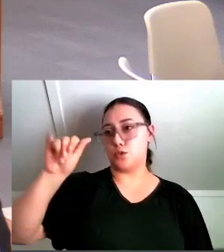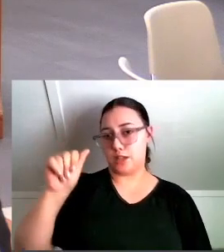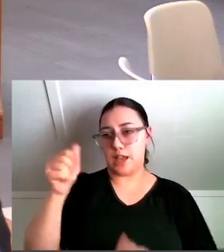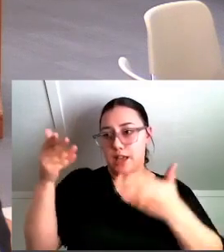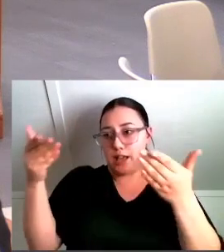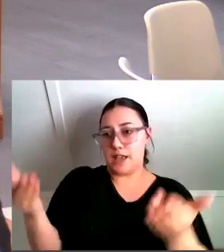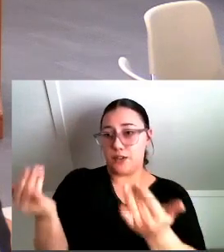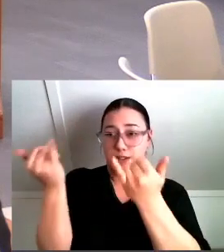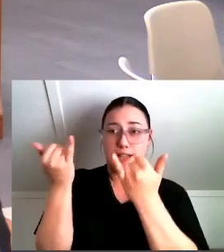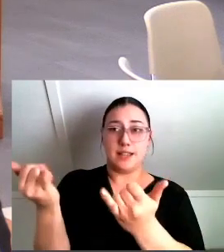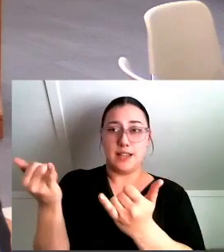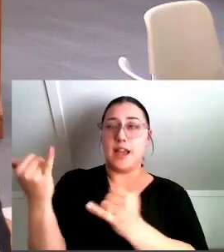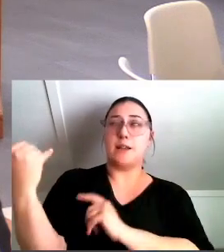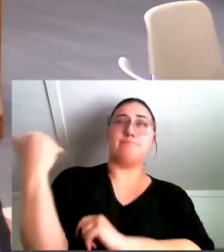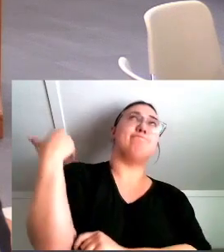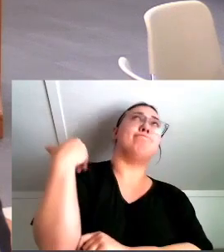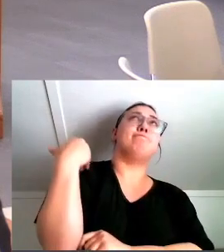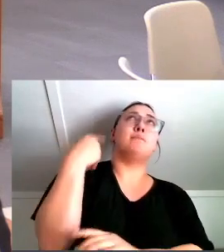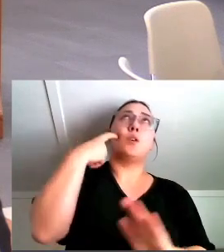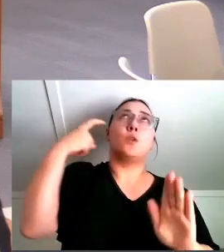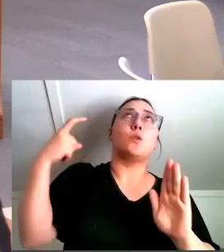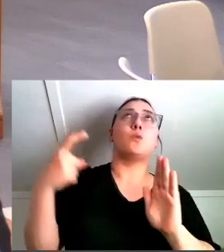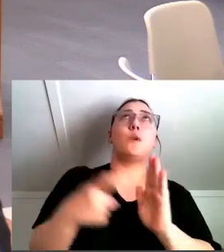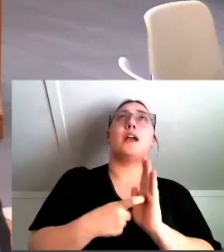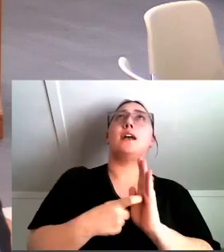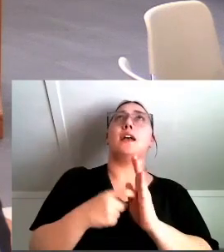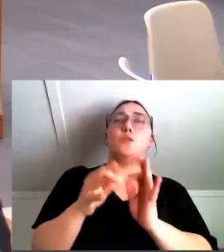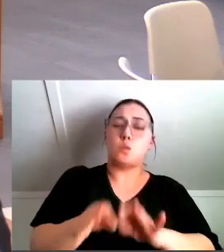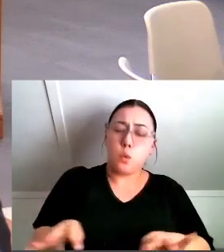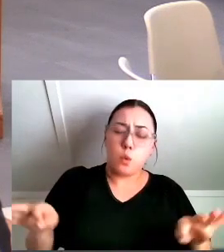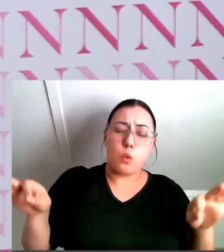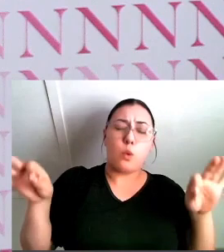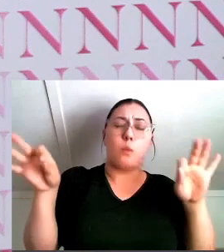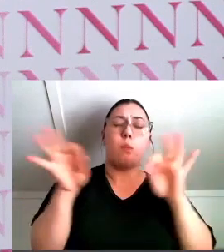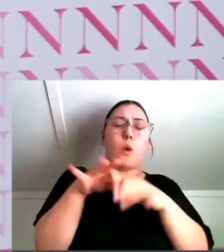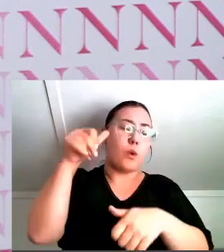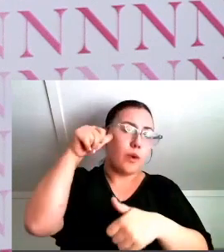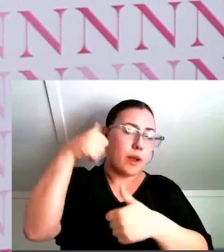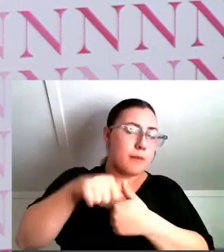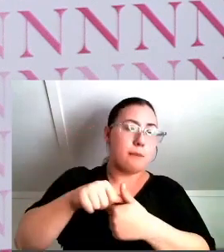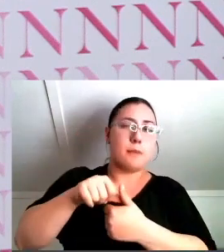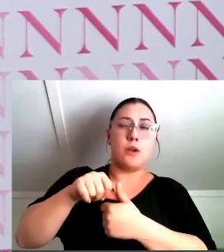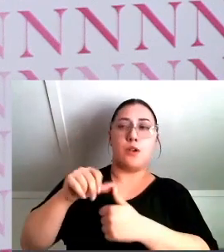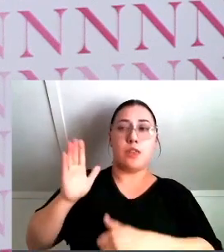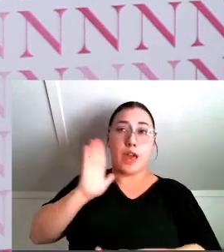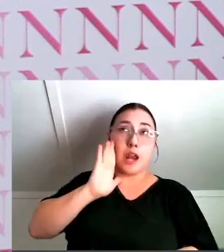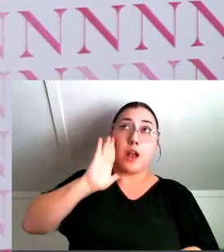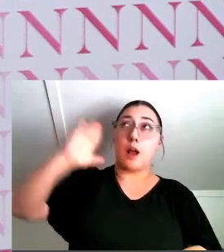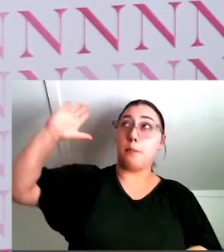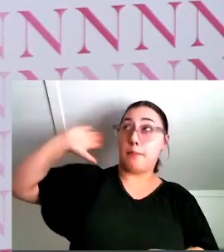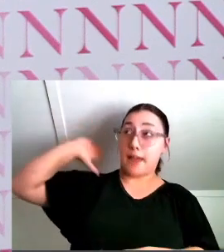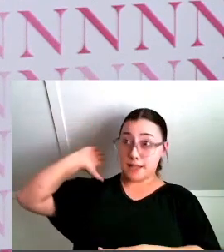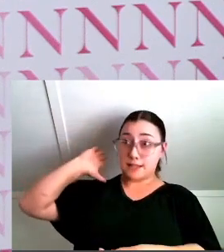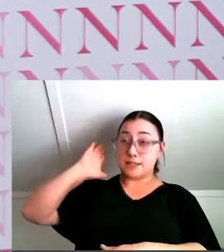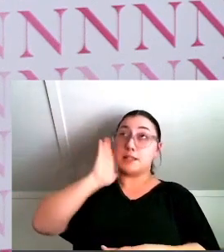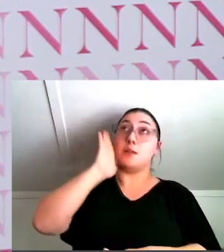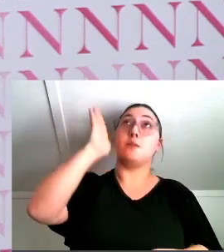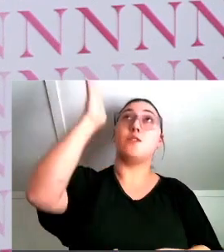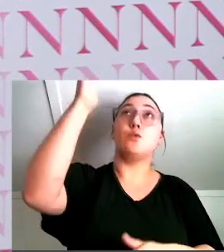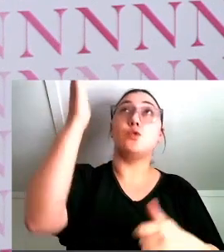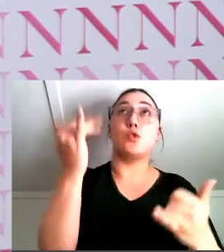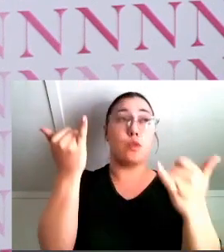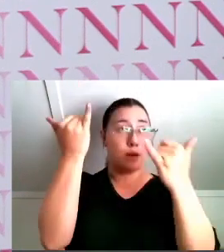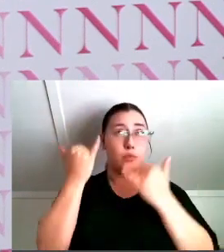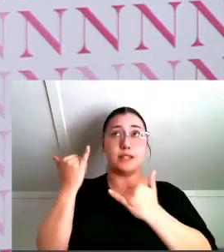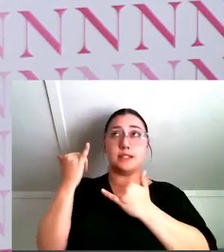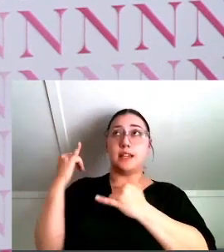remember how we're all part of an interconnected past, present, and future with our